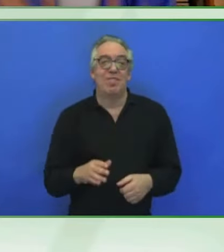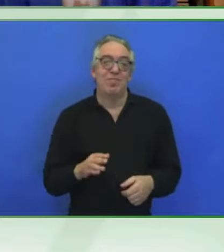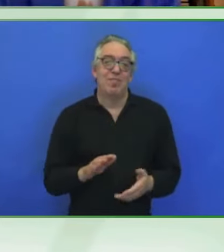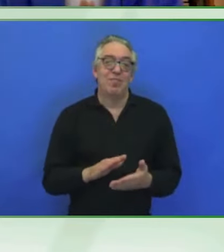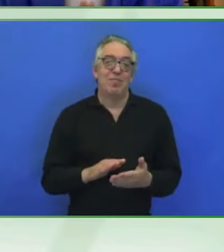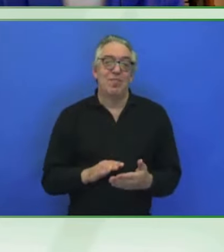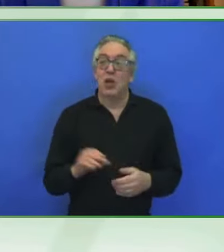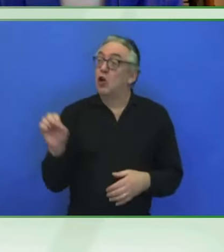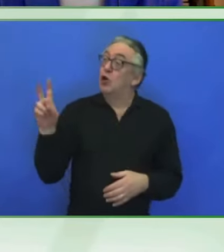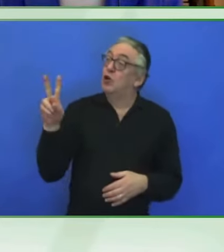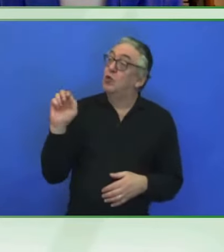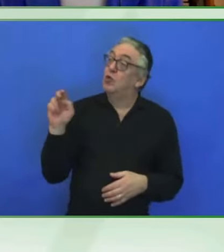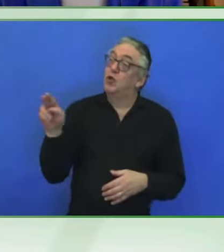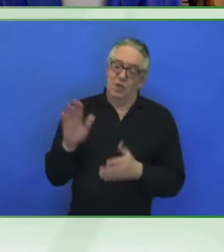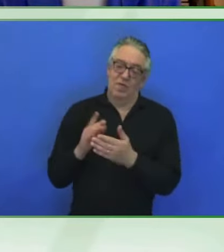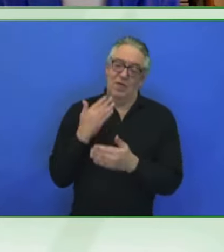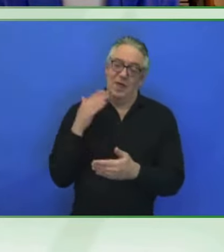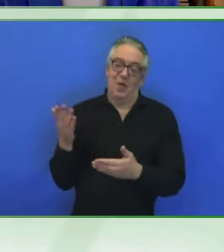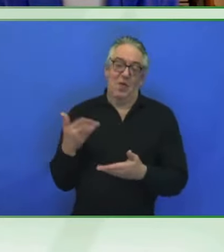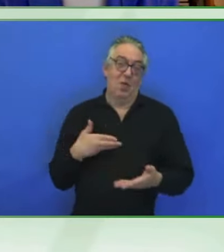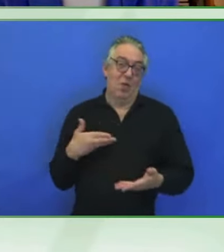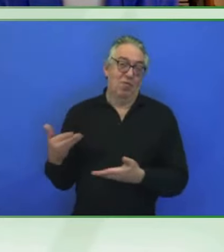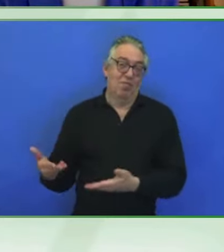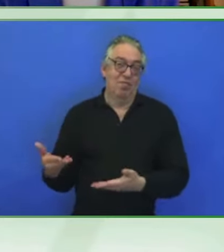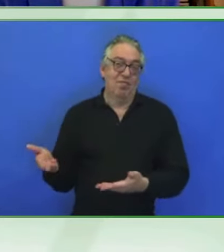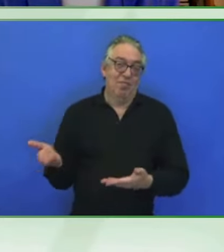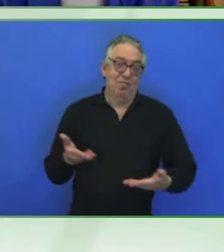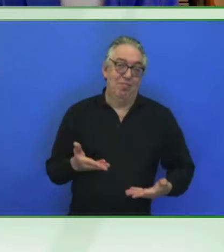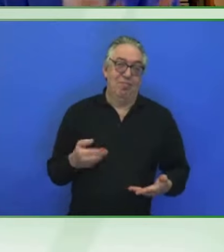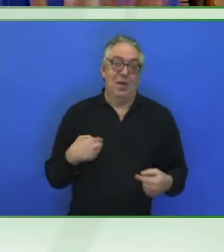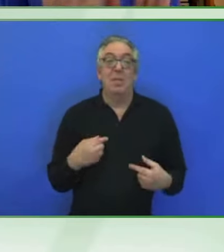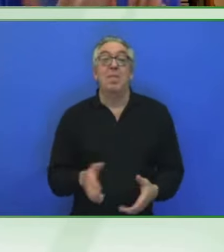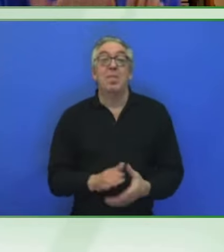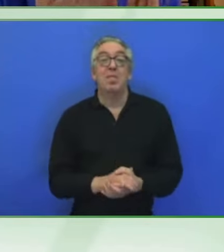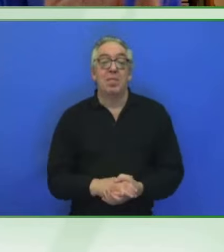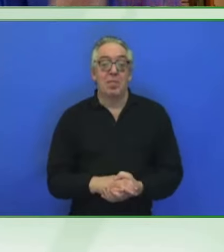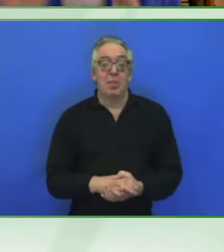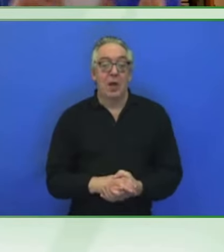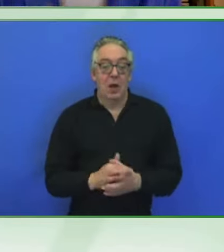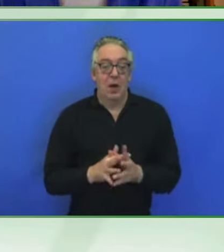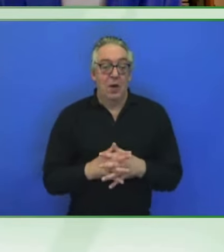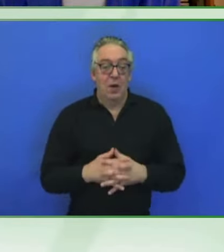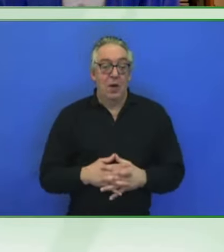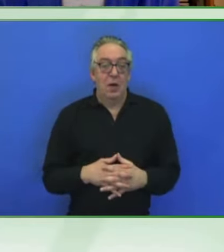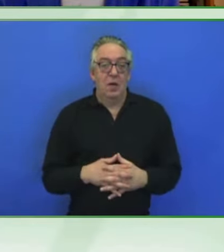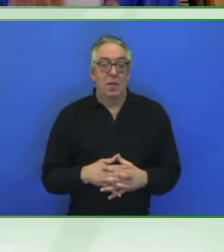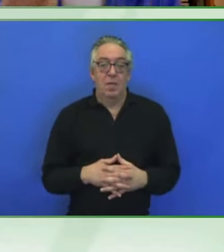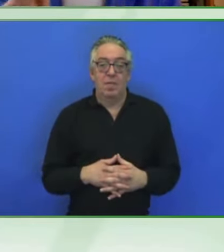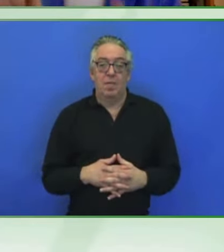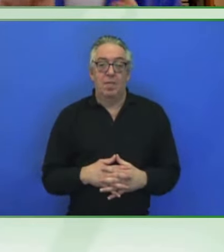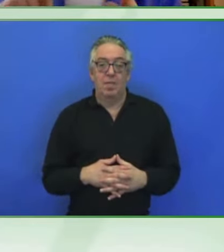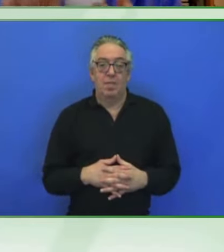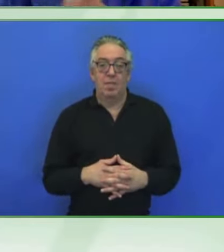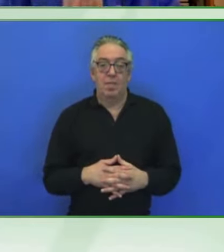Okay, I'm going to be talking about sorry, I'm getting an echo, so it's confusing